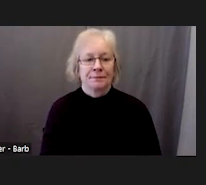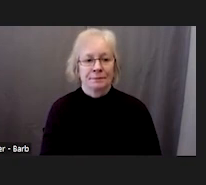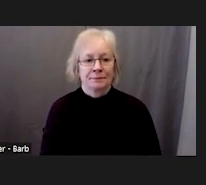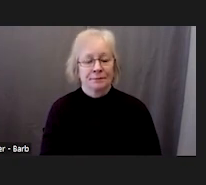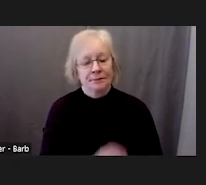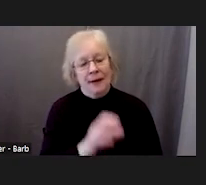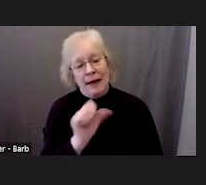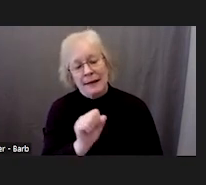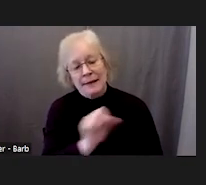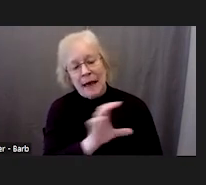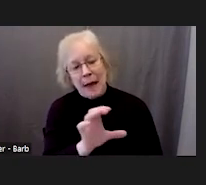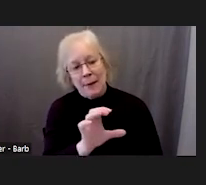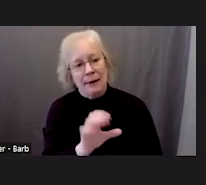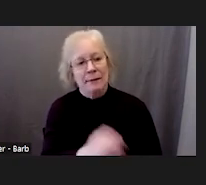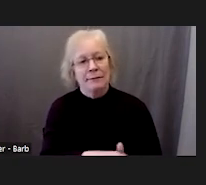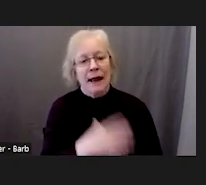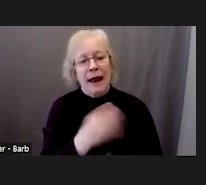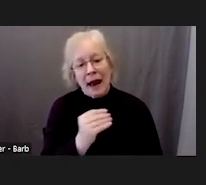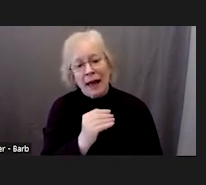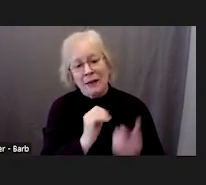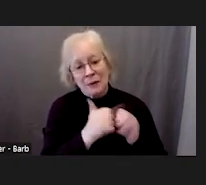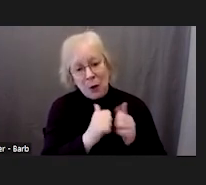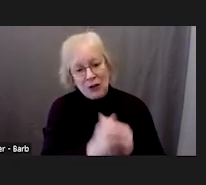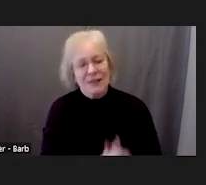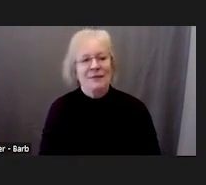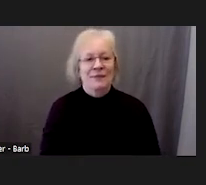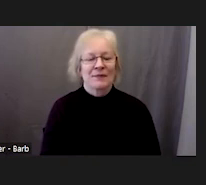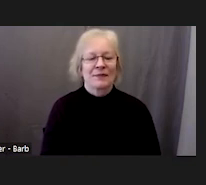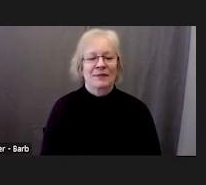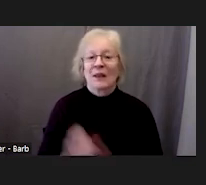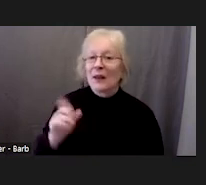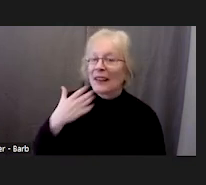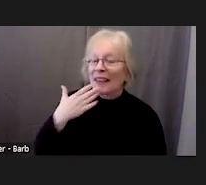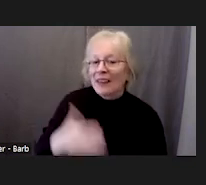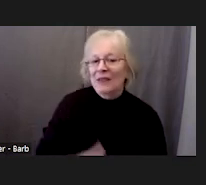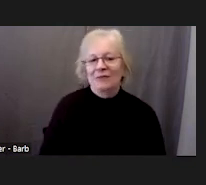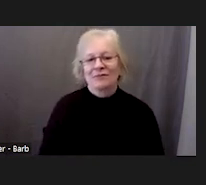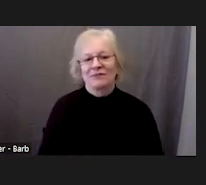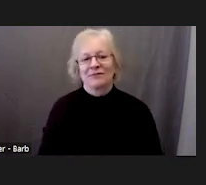Snapchat, and sports. Okay, thank you.